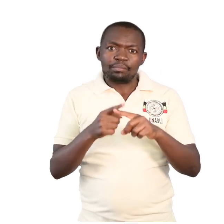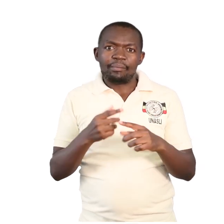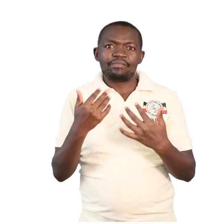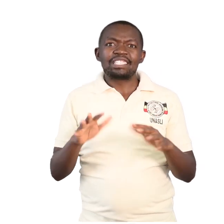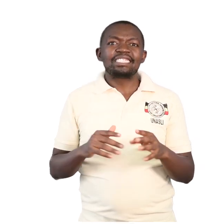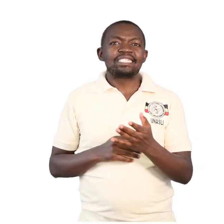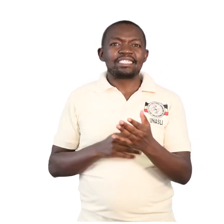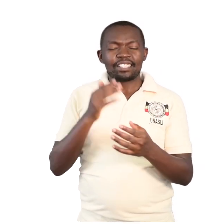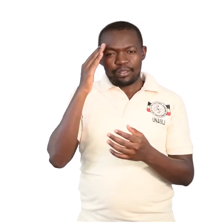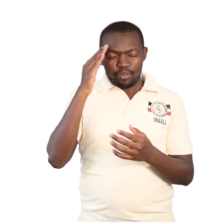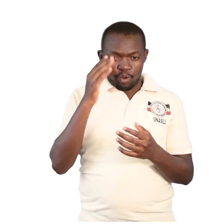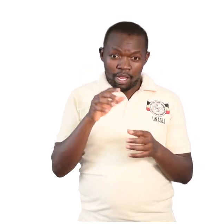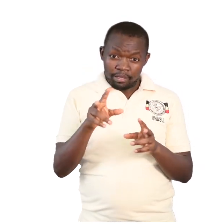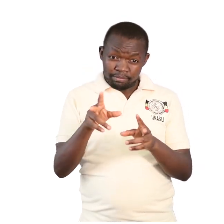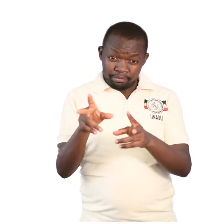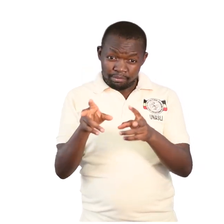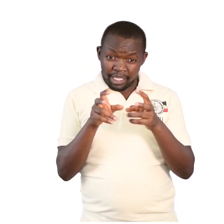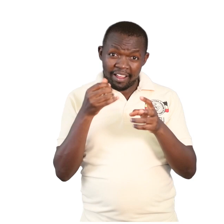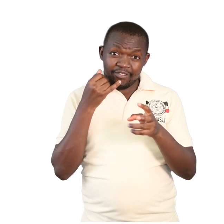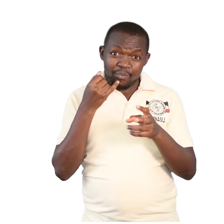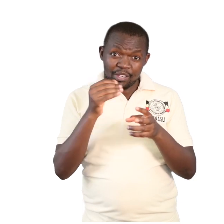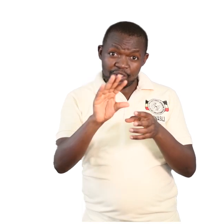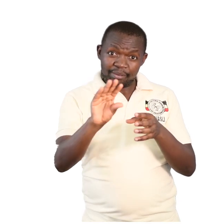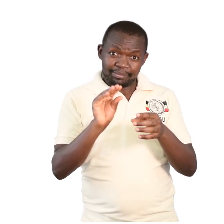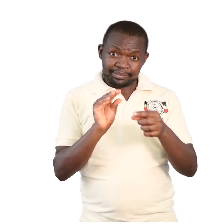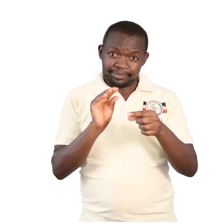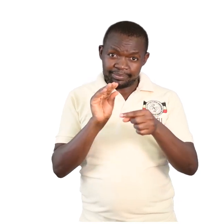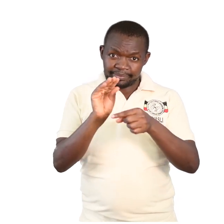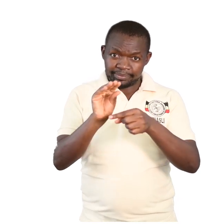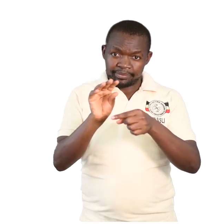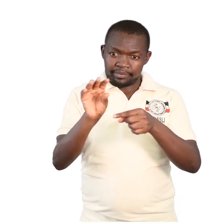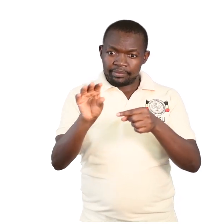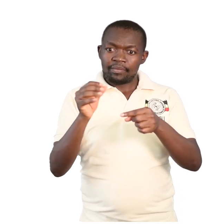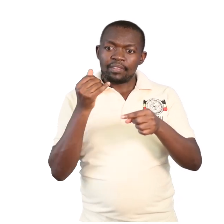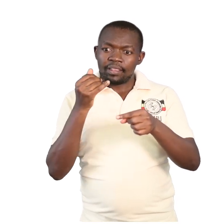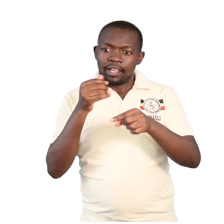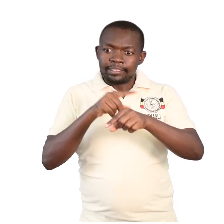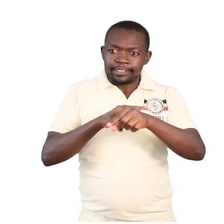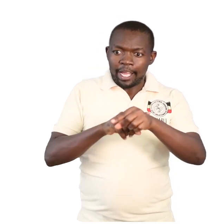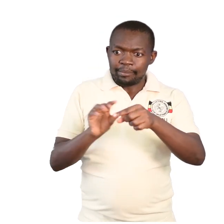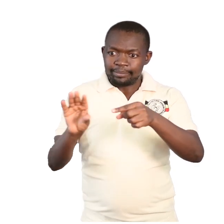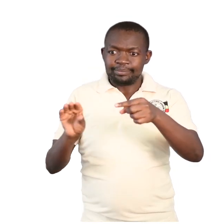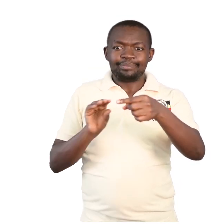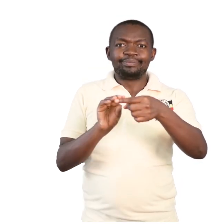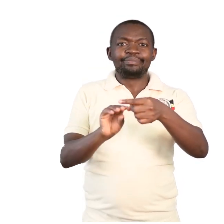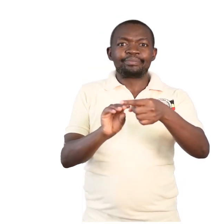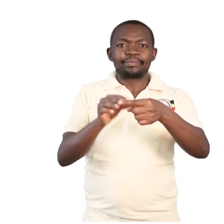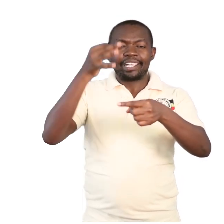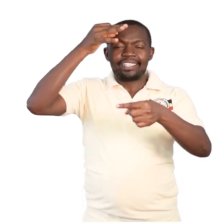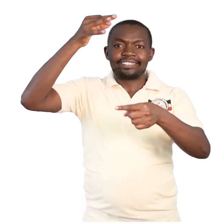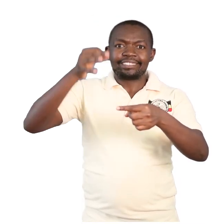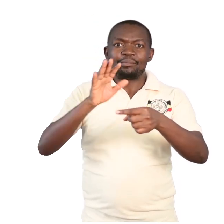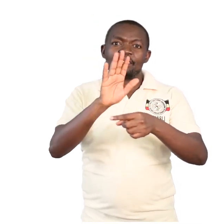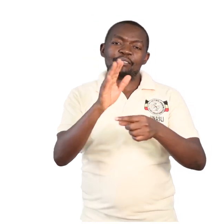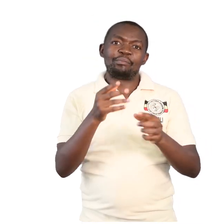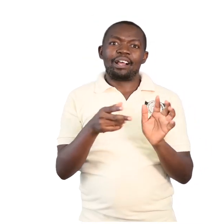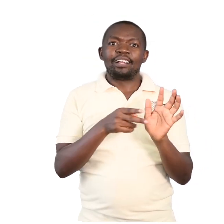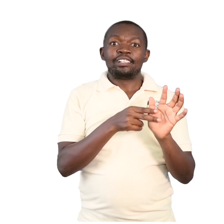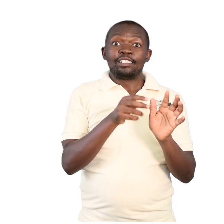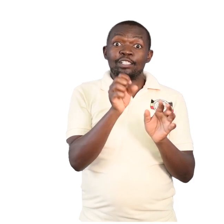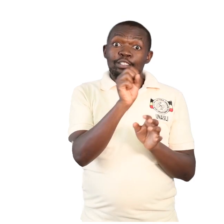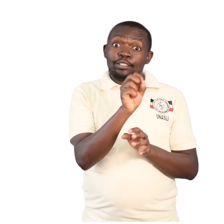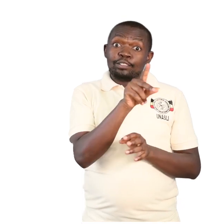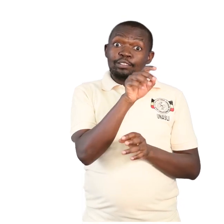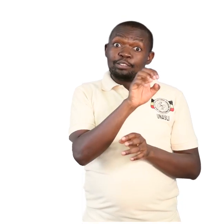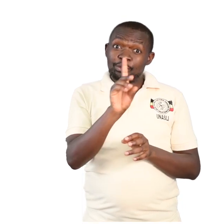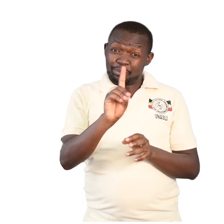house. So get that information, feed it into the formula, and determine your speed. Now, after